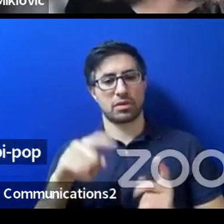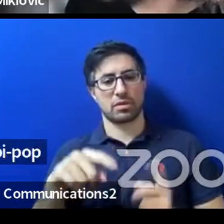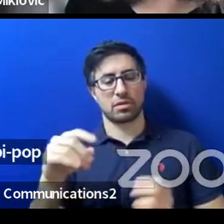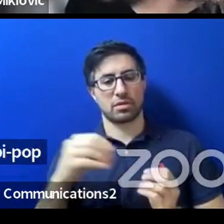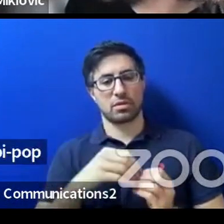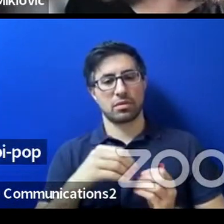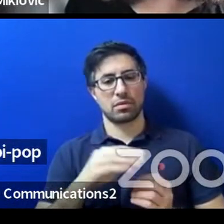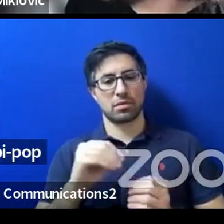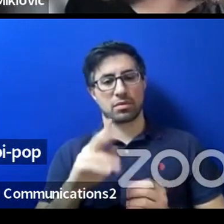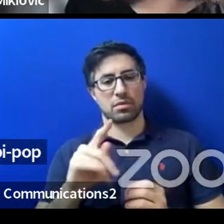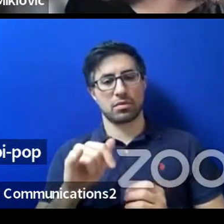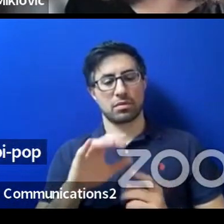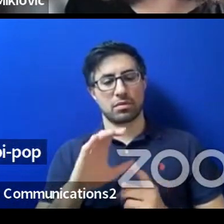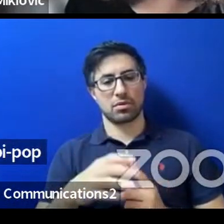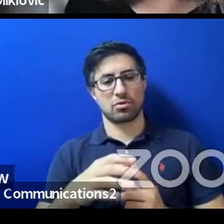more of like a multicultural